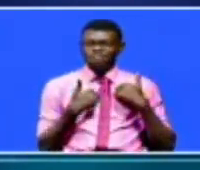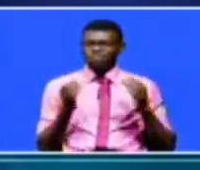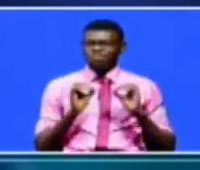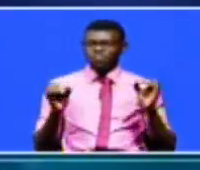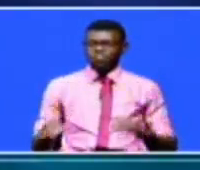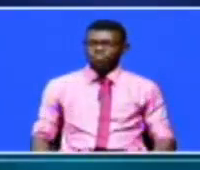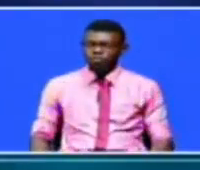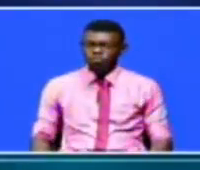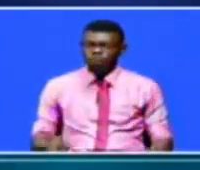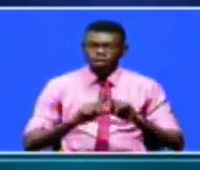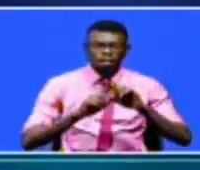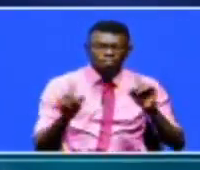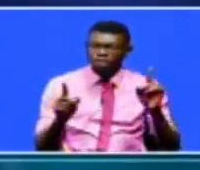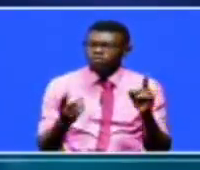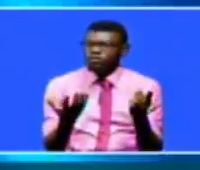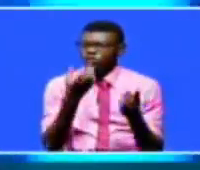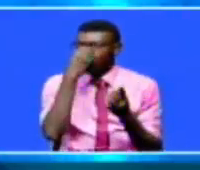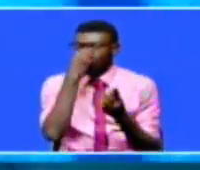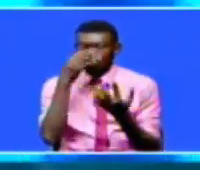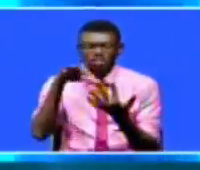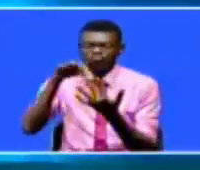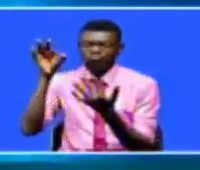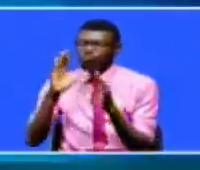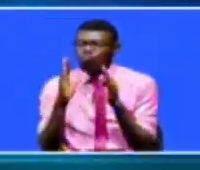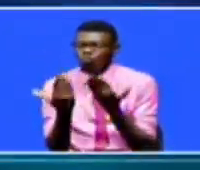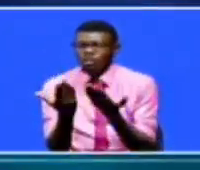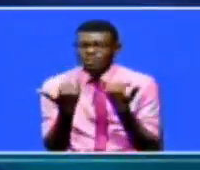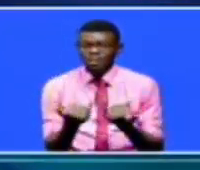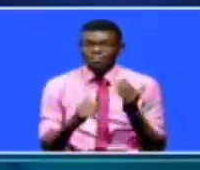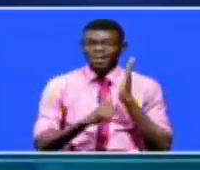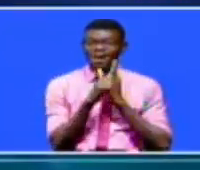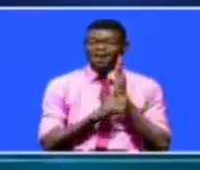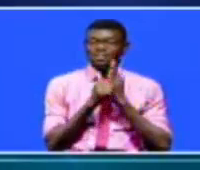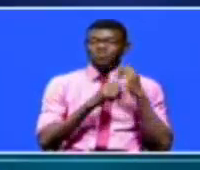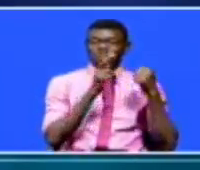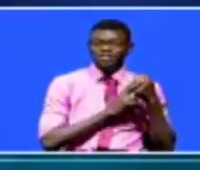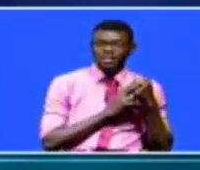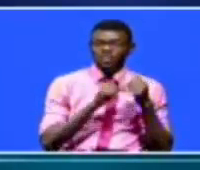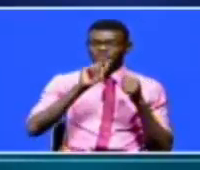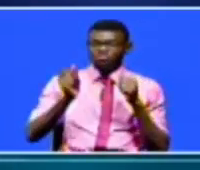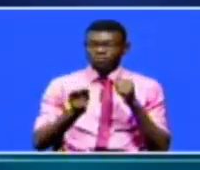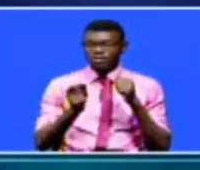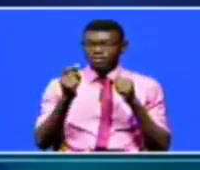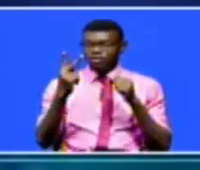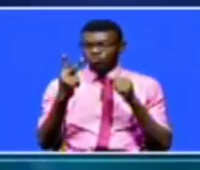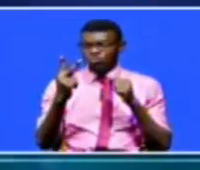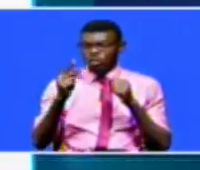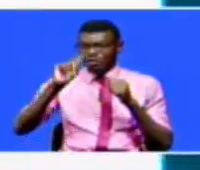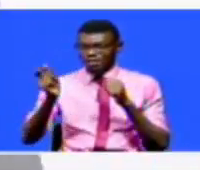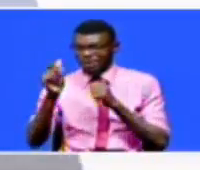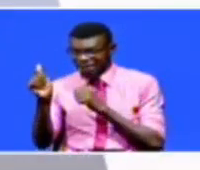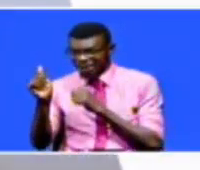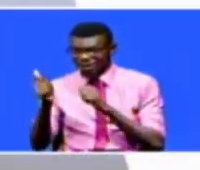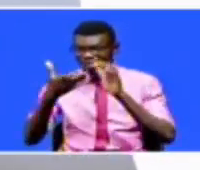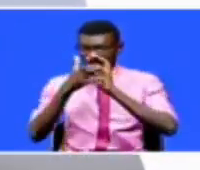what really are Ruto's options in this duel? Well, Article 7, subsection 2A of the Jubilee Party